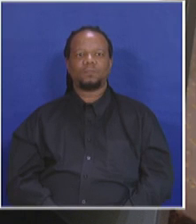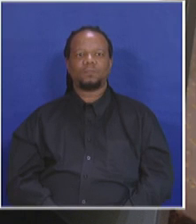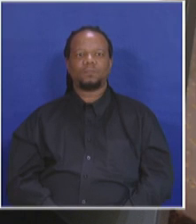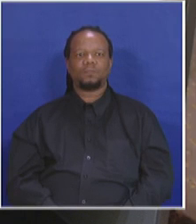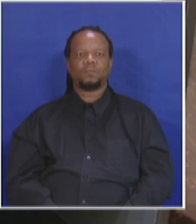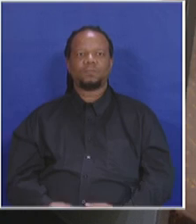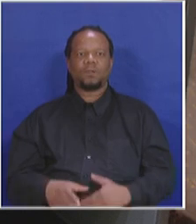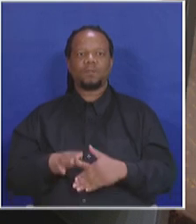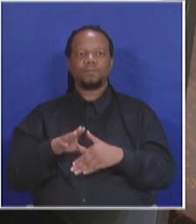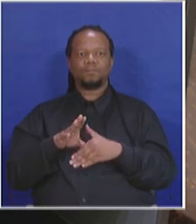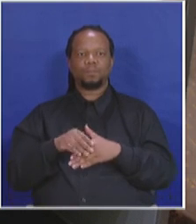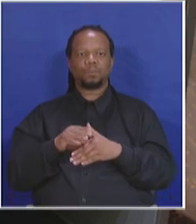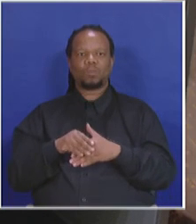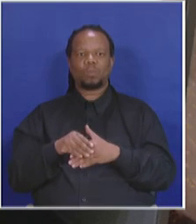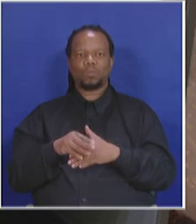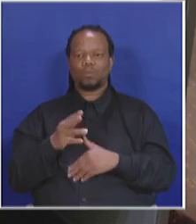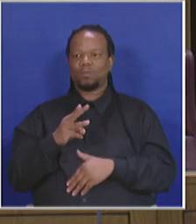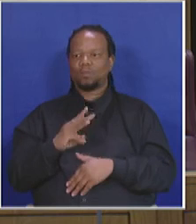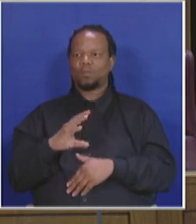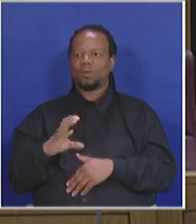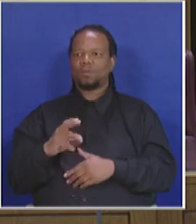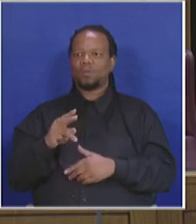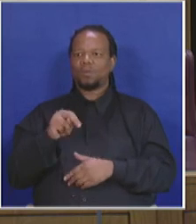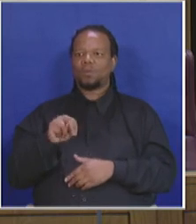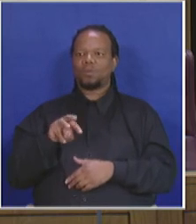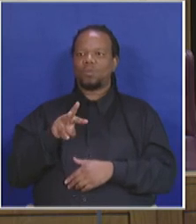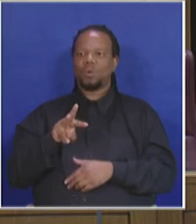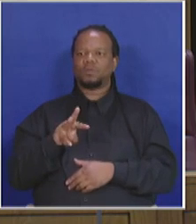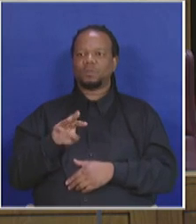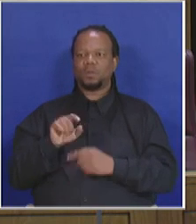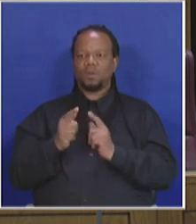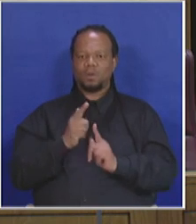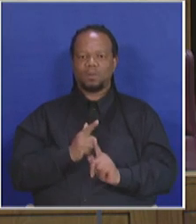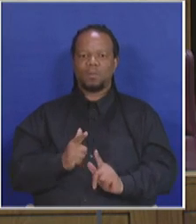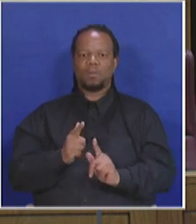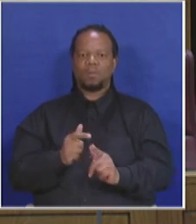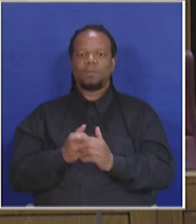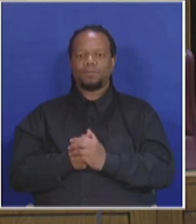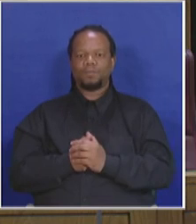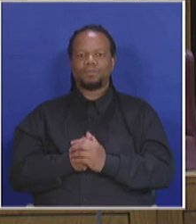members, Western Cape, Northwest, and Limpopo.